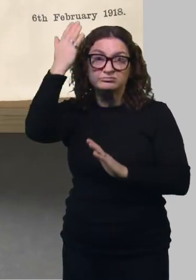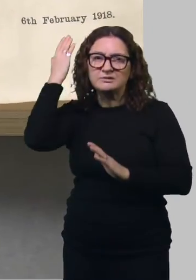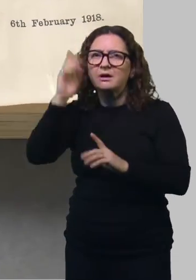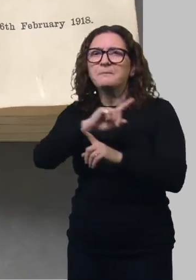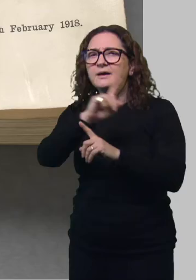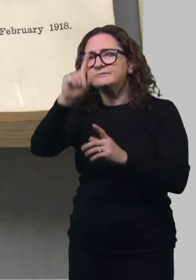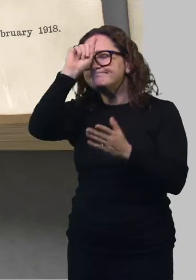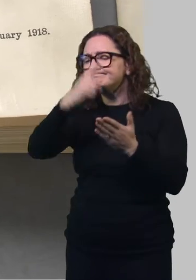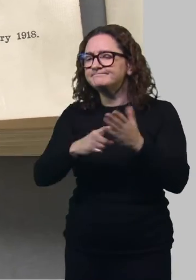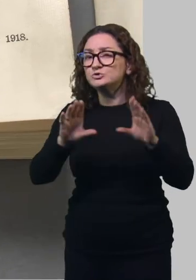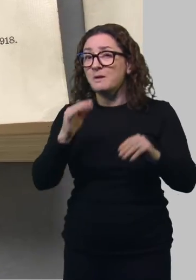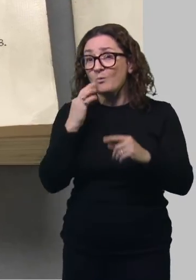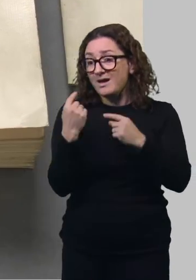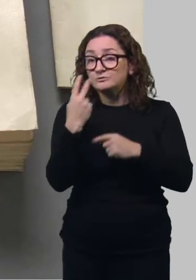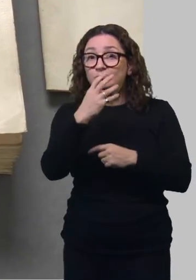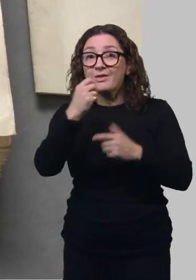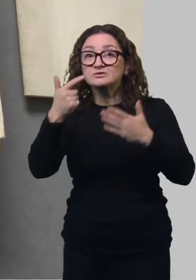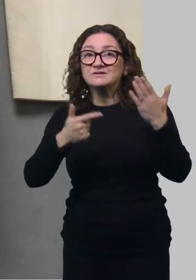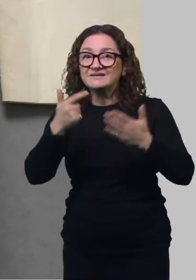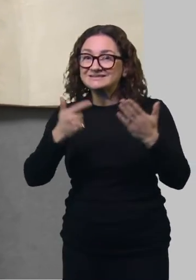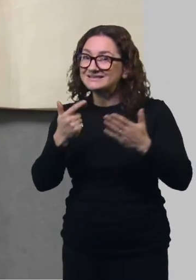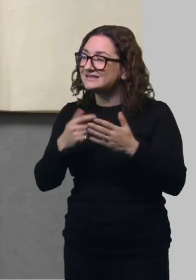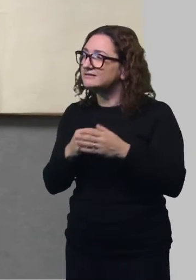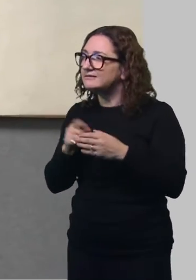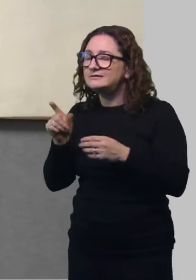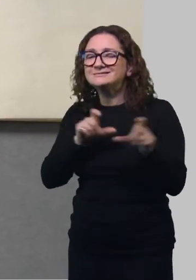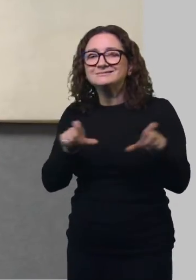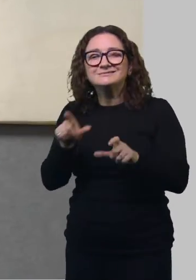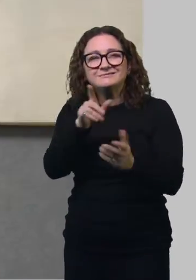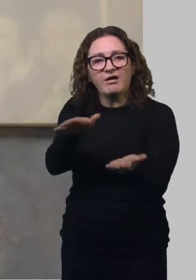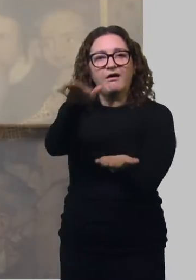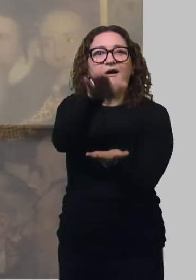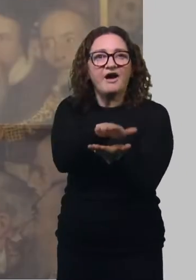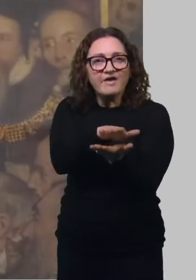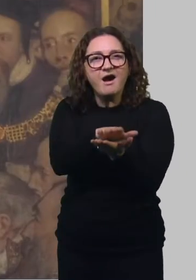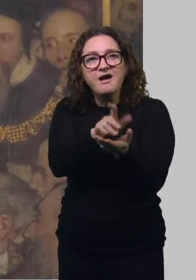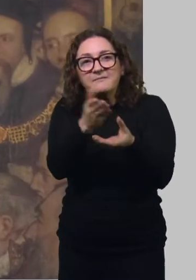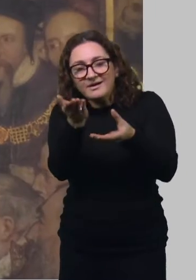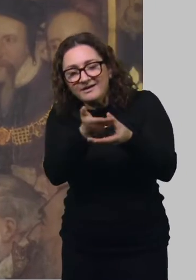have a parchment cover, but the pages are made of archival paper.